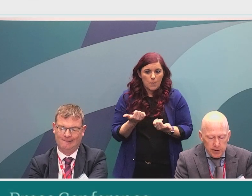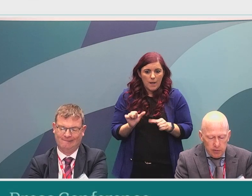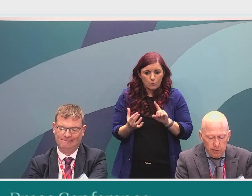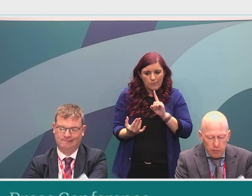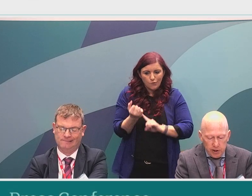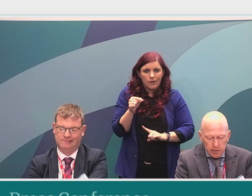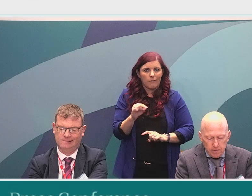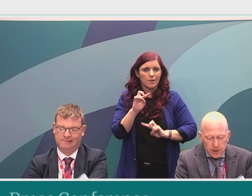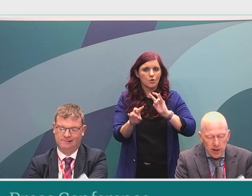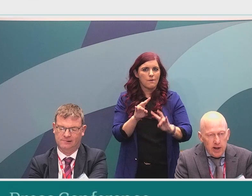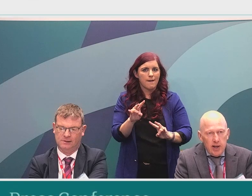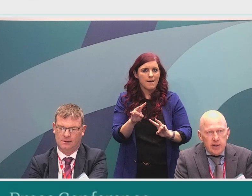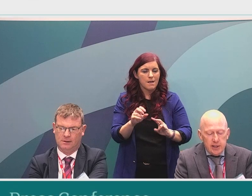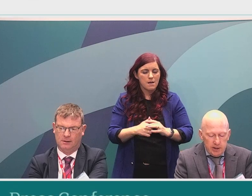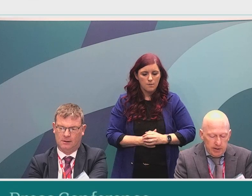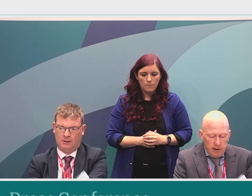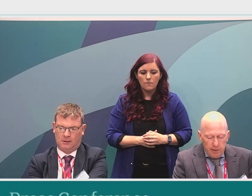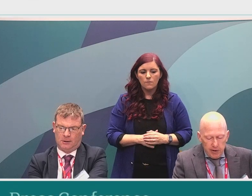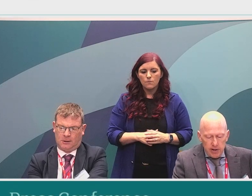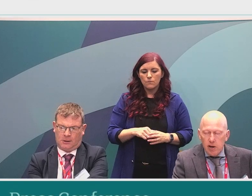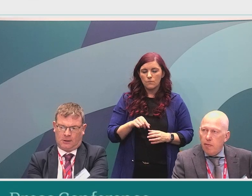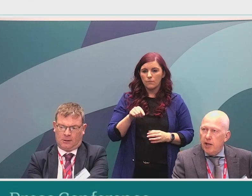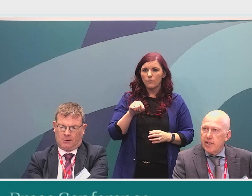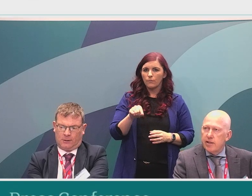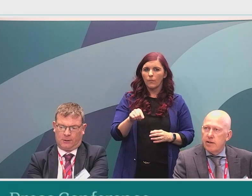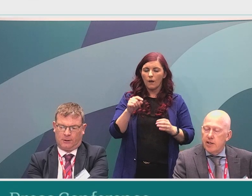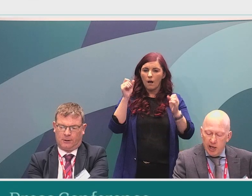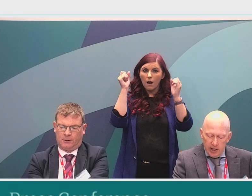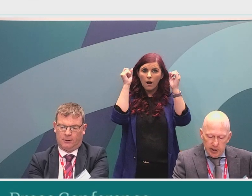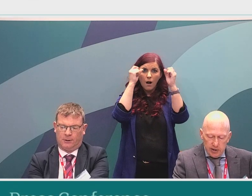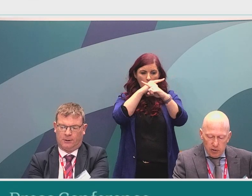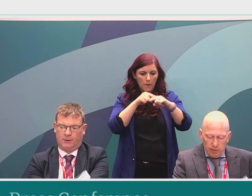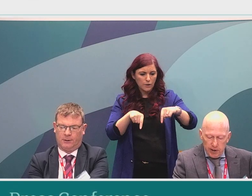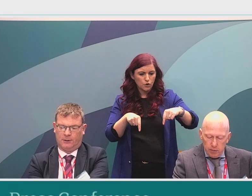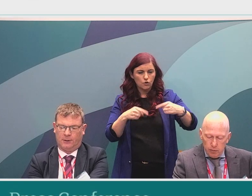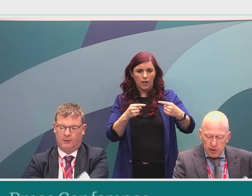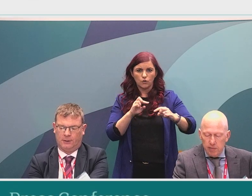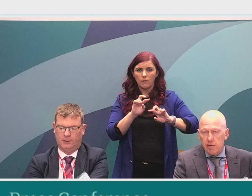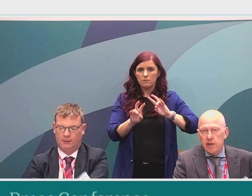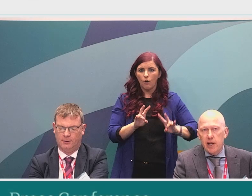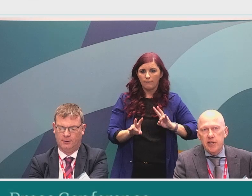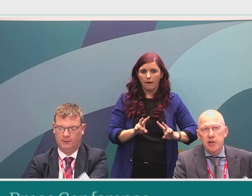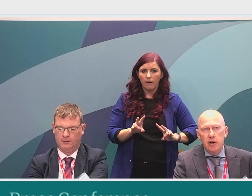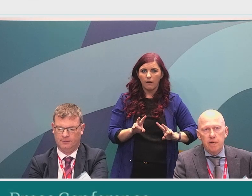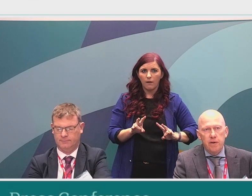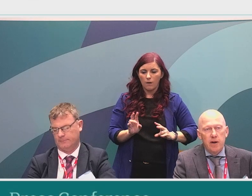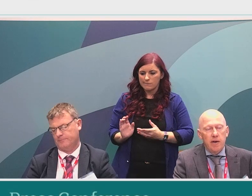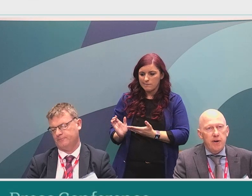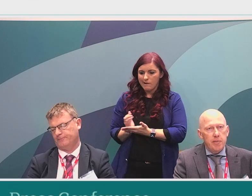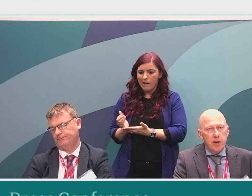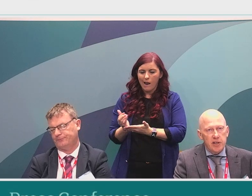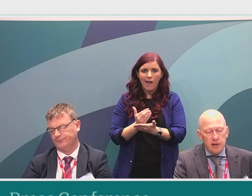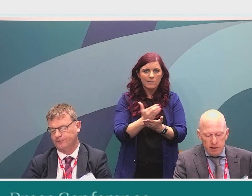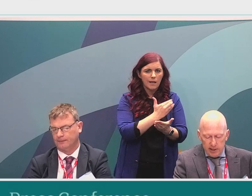survey to fruition. This is a very complex and challenging survey which involves the collection of